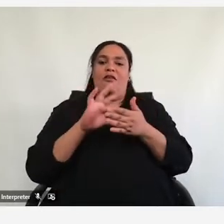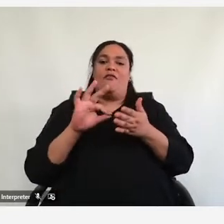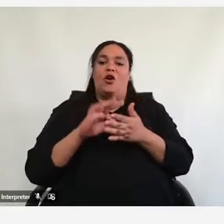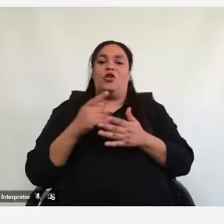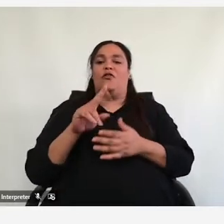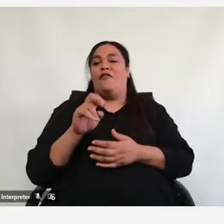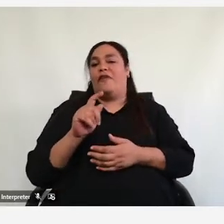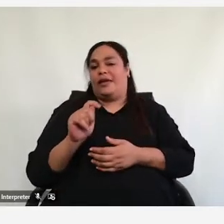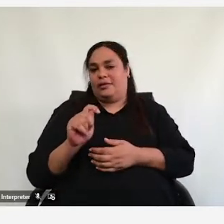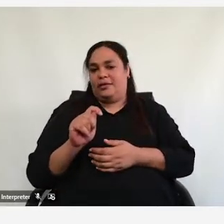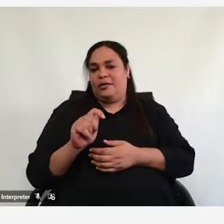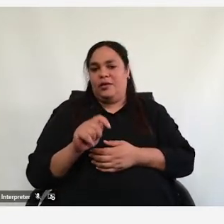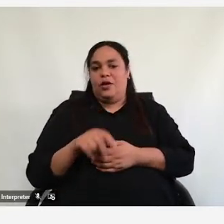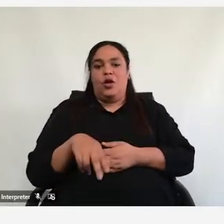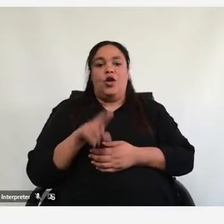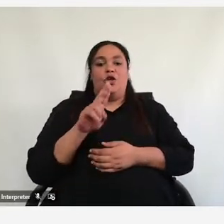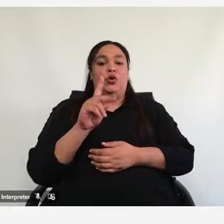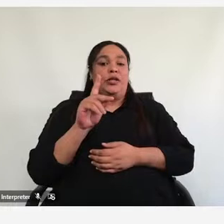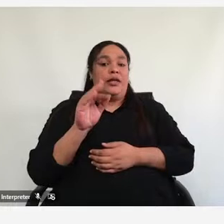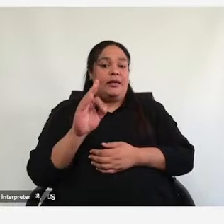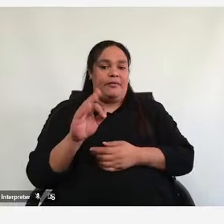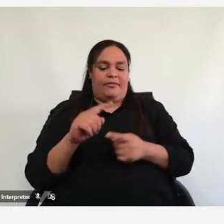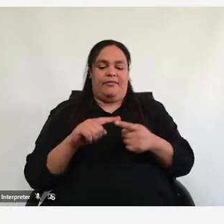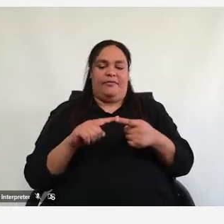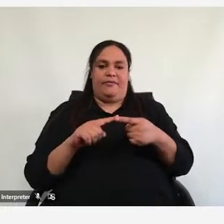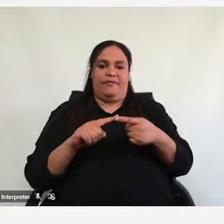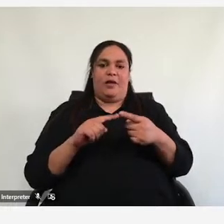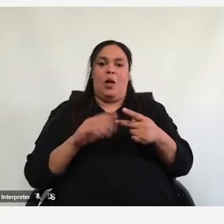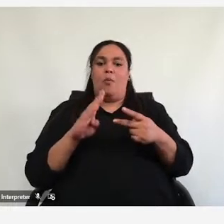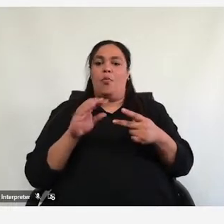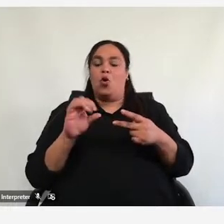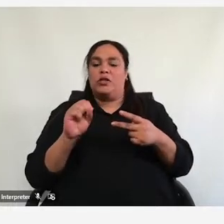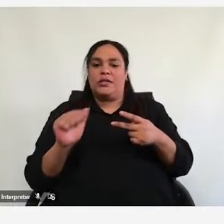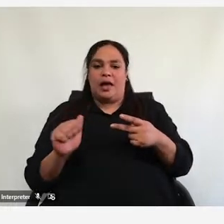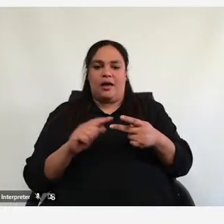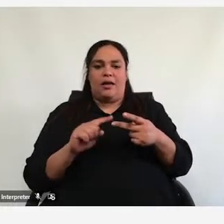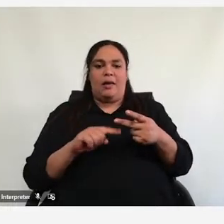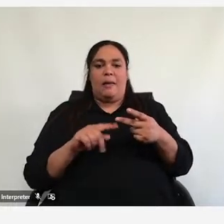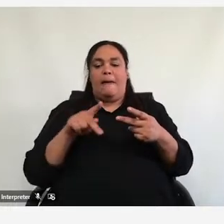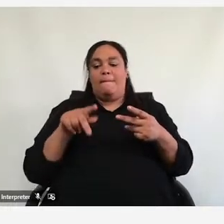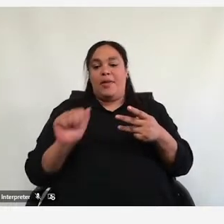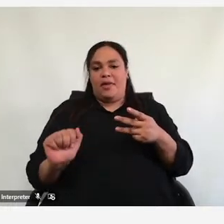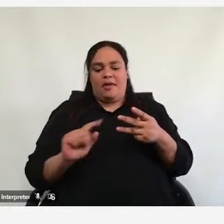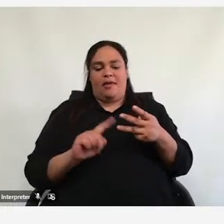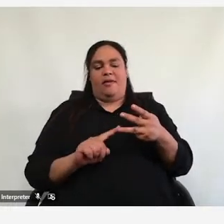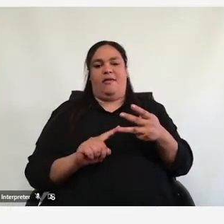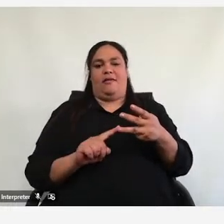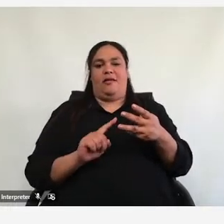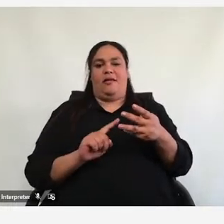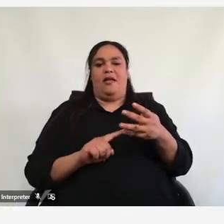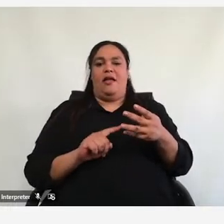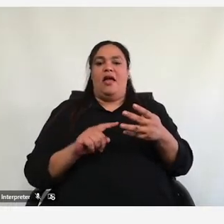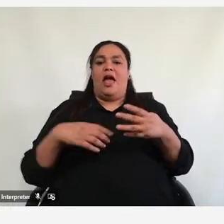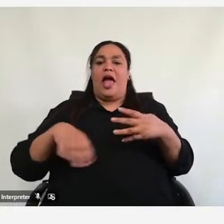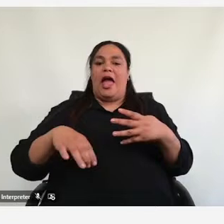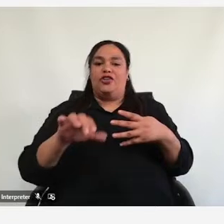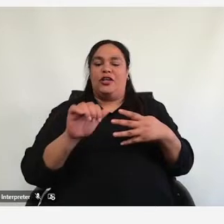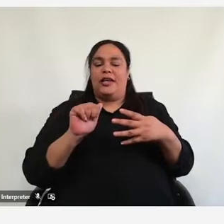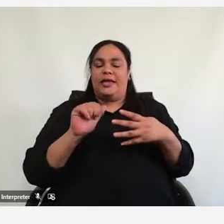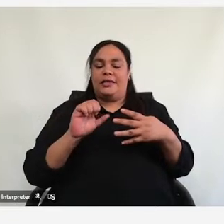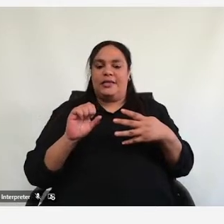VAT. The UDM, BOSA, the Patriotic Alliance, Action